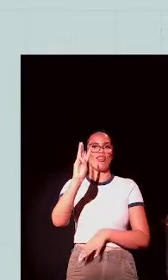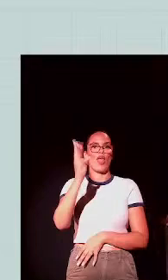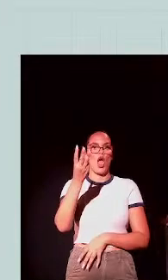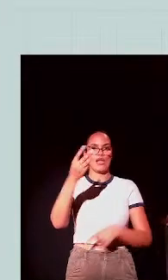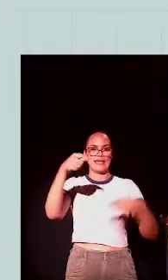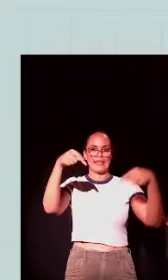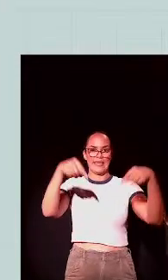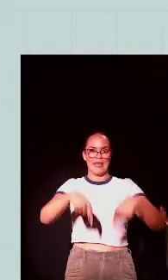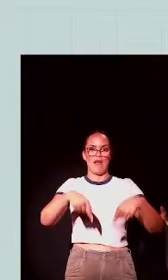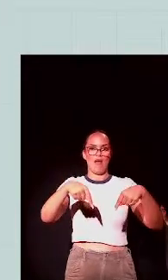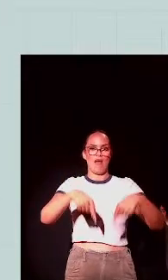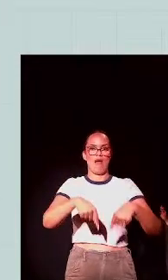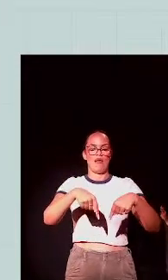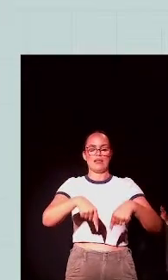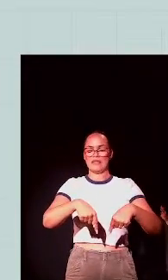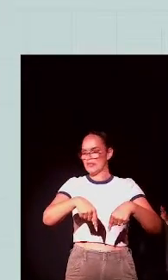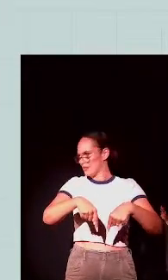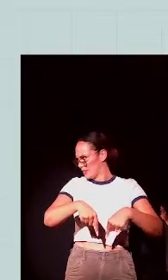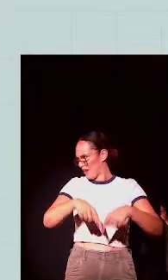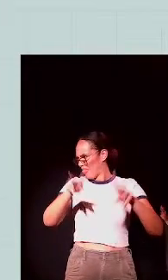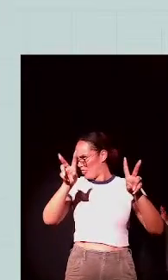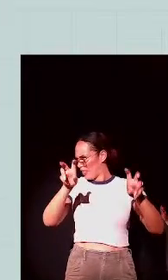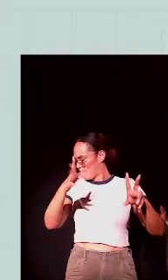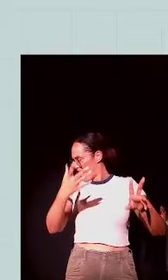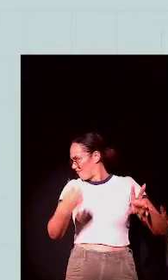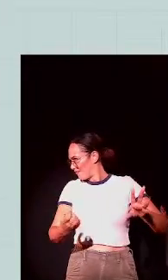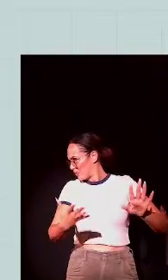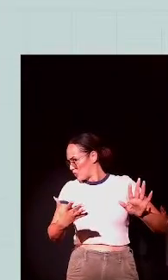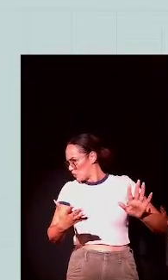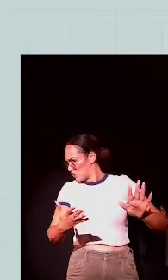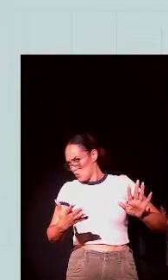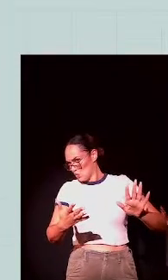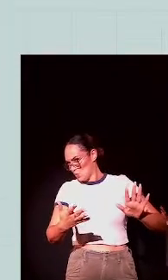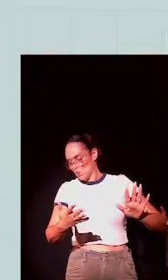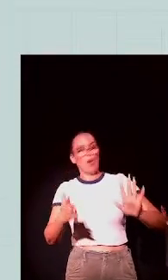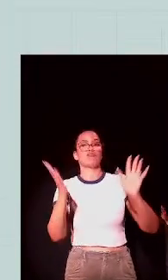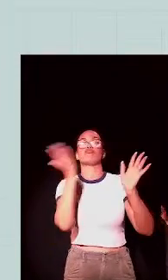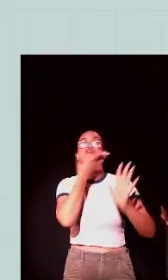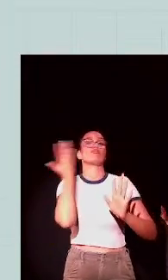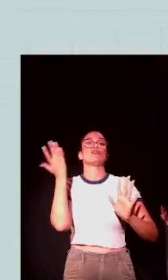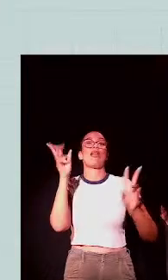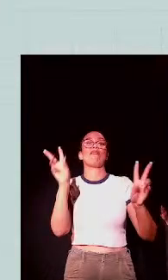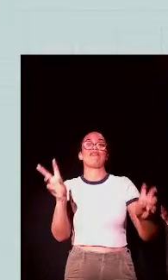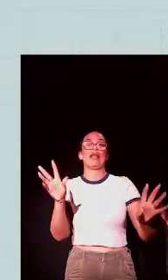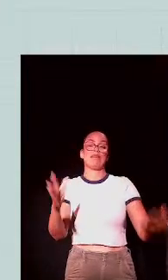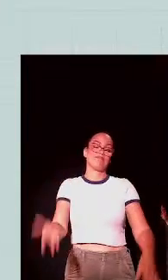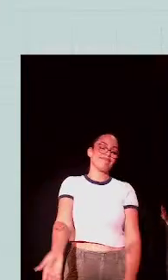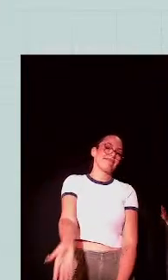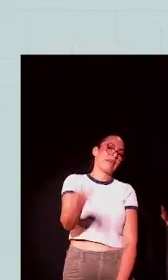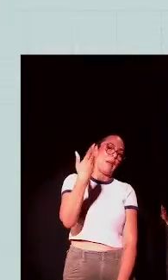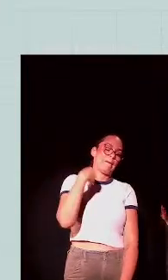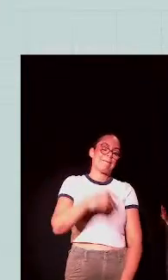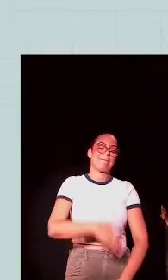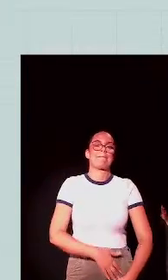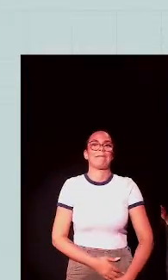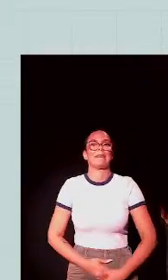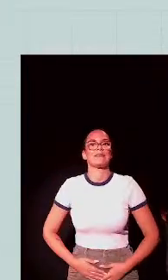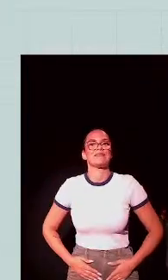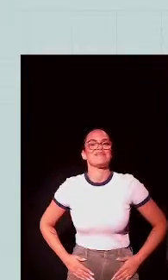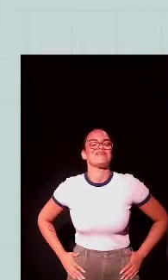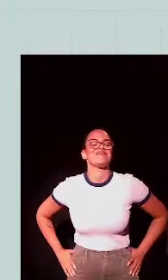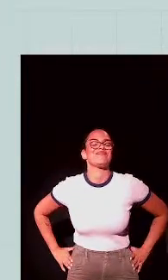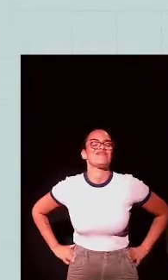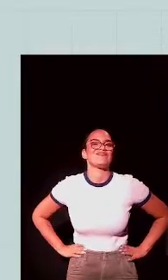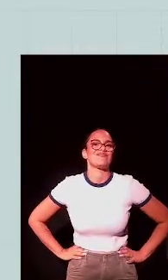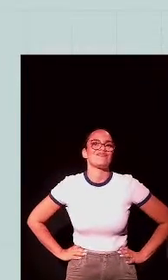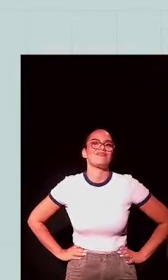and it escapes me whether it has a theme. What's the theme? No, we haven't got a theme. So November the 3rd is the next one here. So do come along